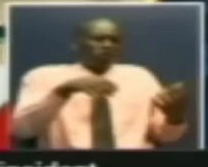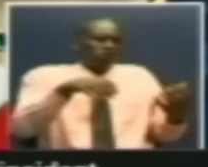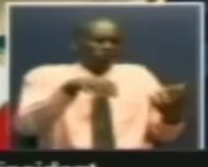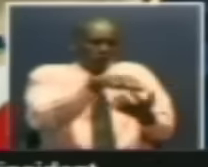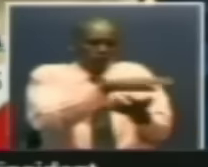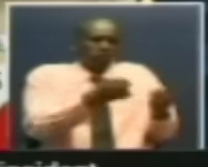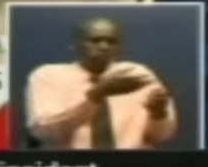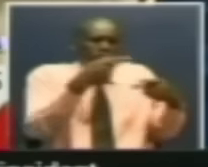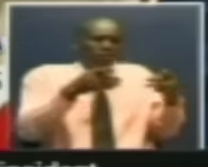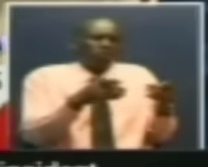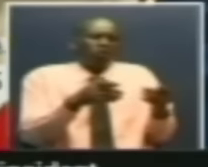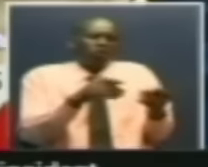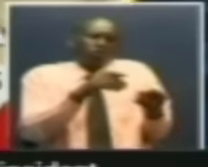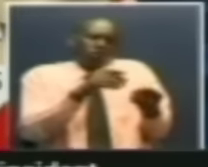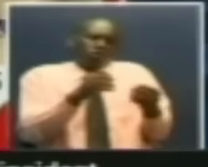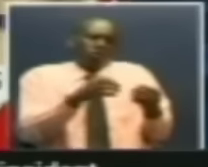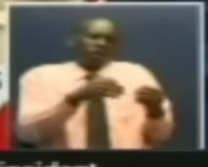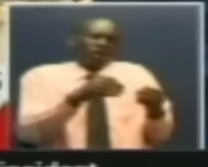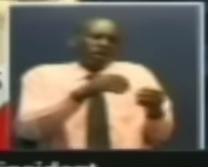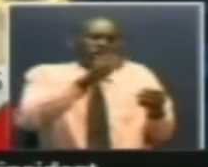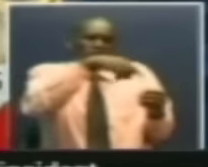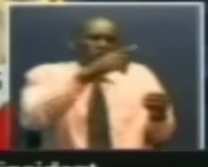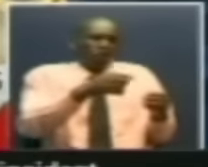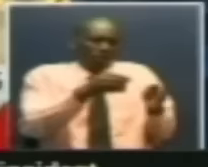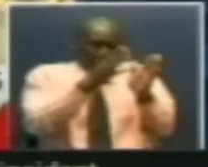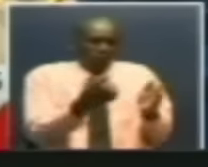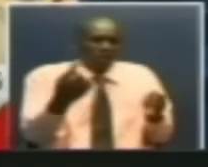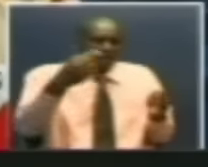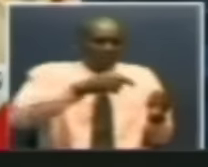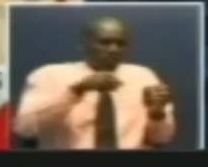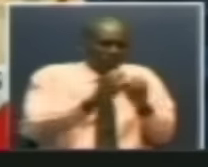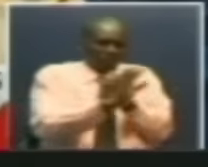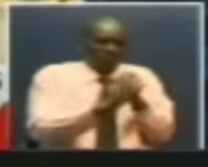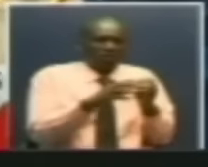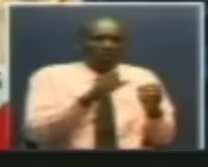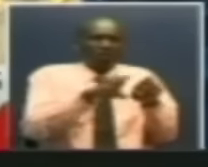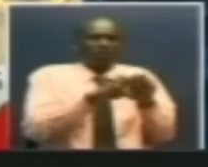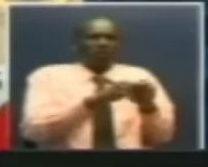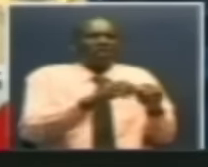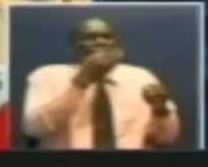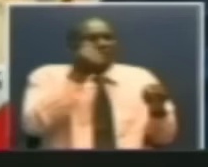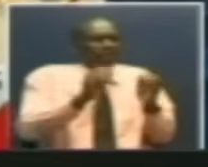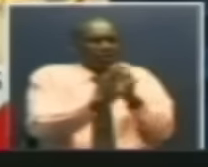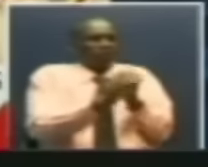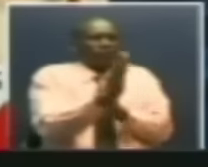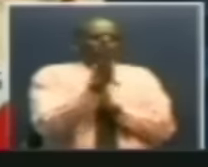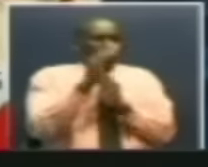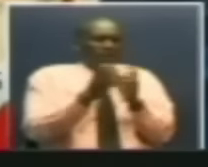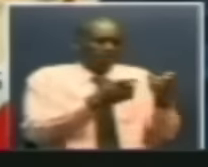an illegal immigrant finding himself in this country. Even the best countries in the world in terms of security management,